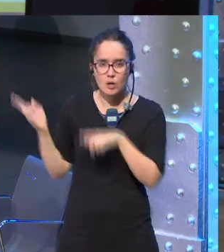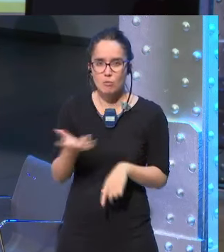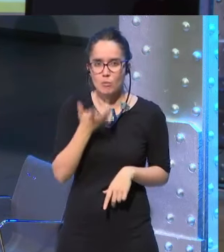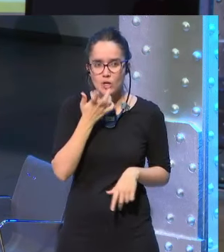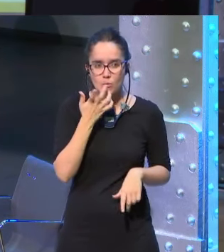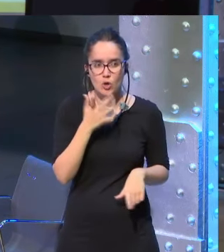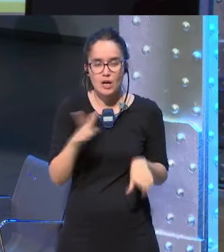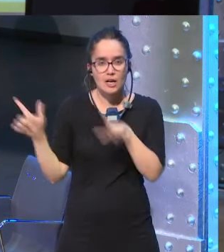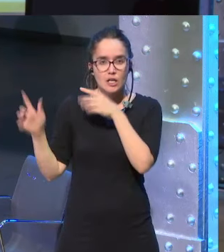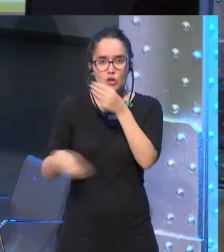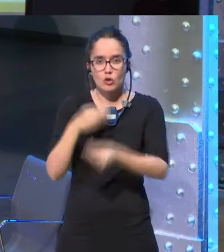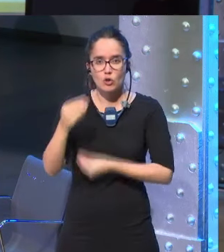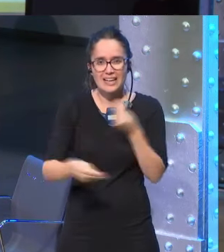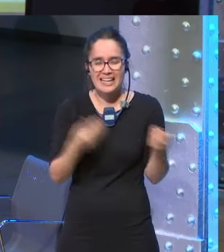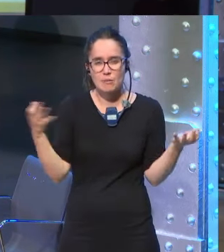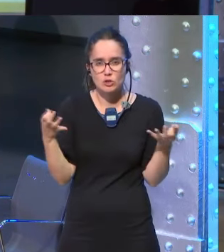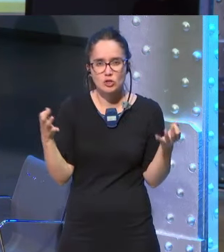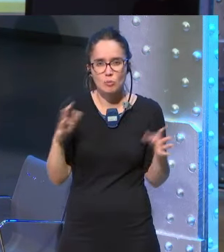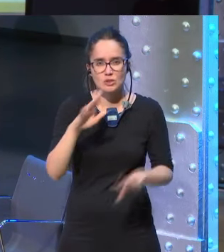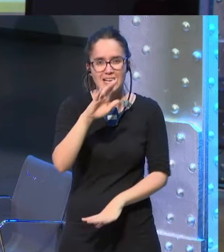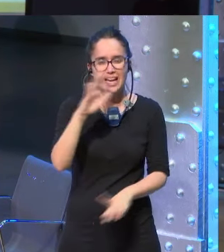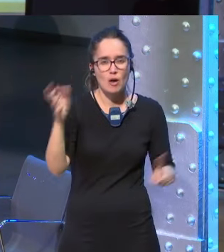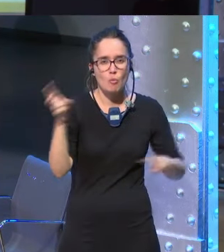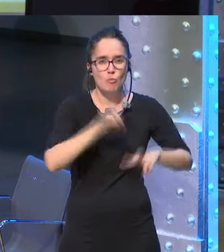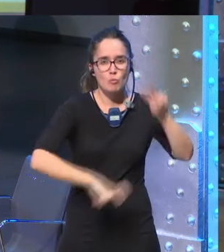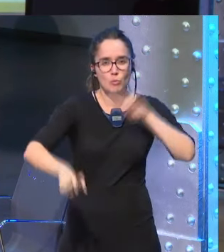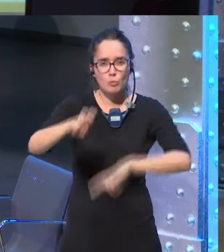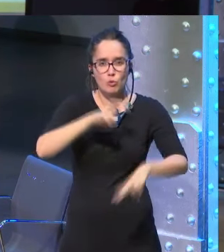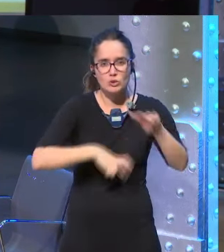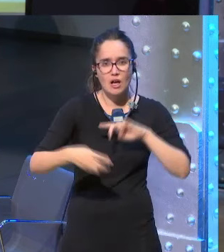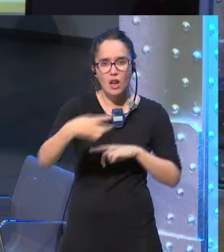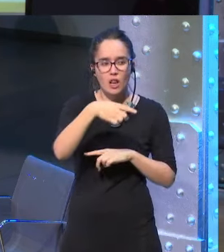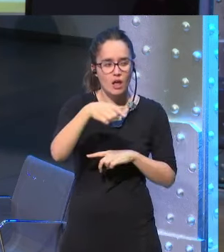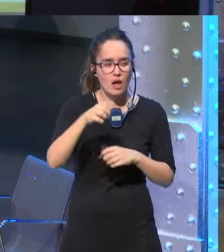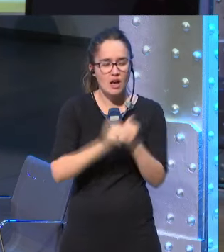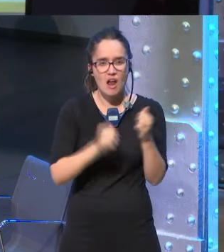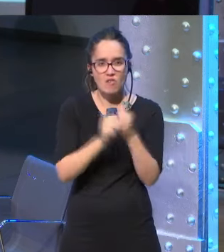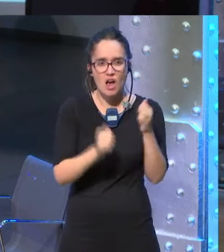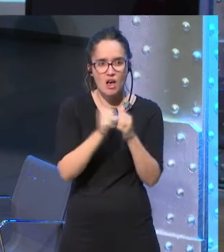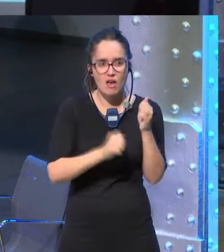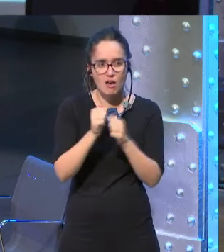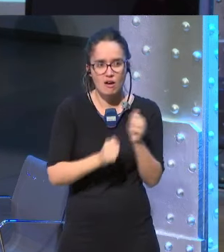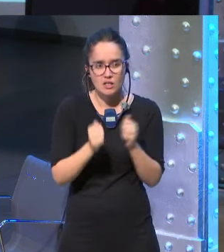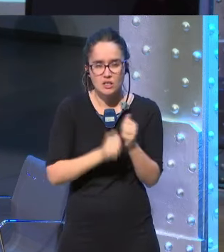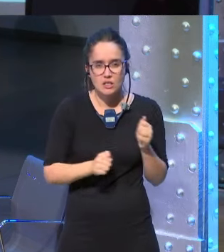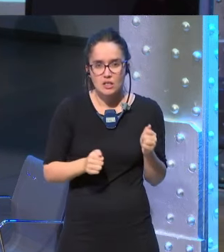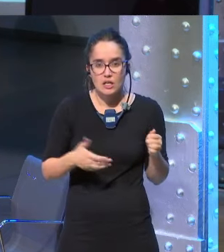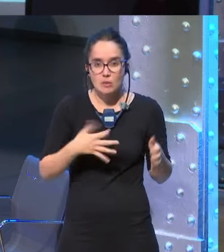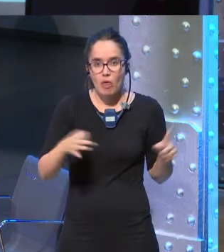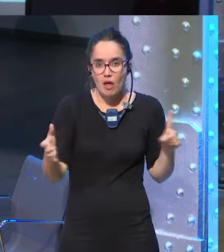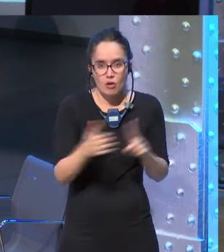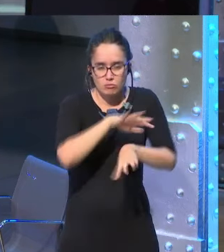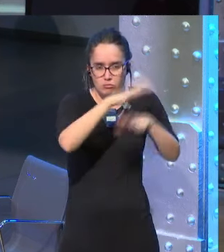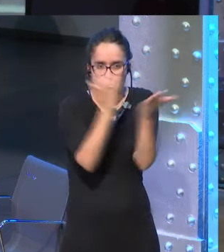on the planet, and we combine it with string. In this installation we build it in a box, but we have